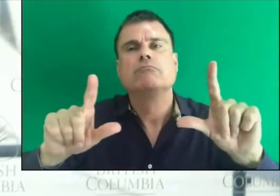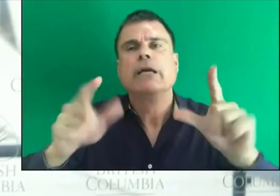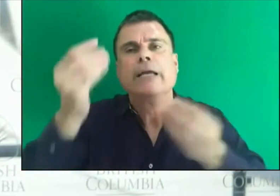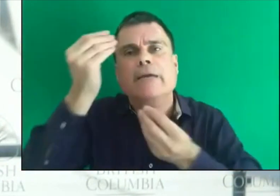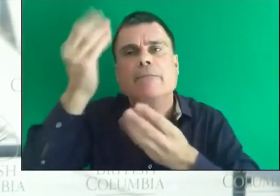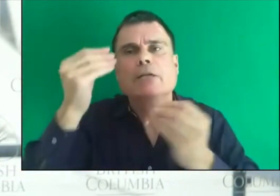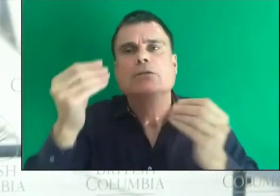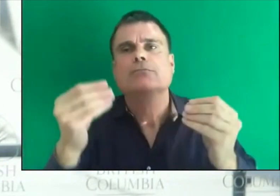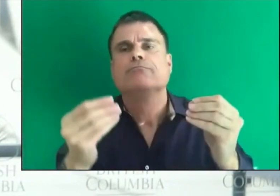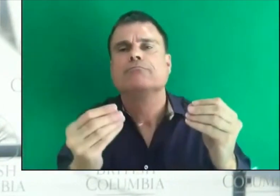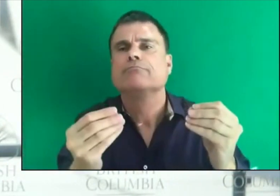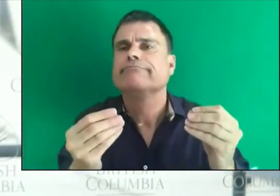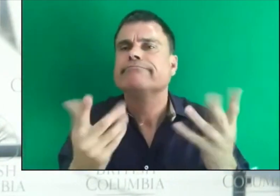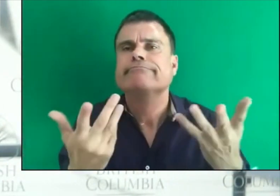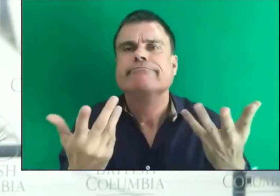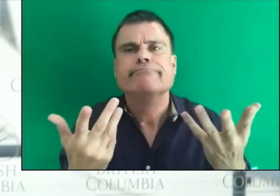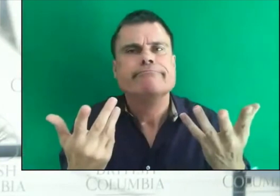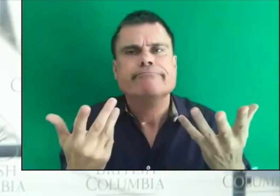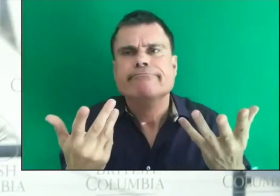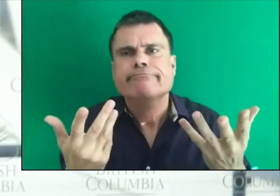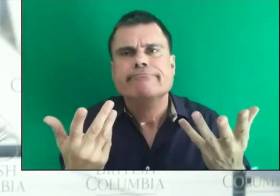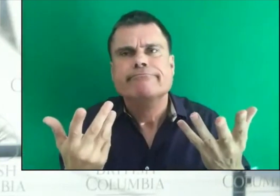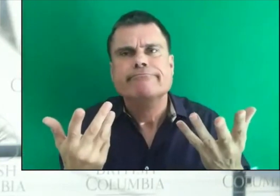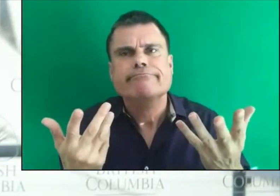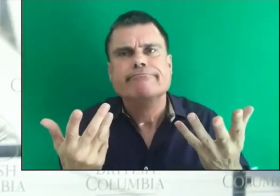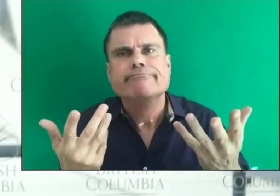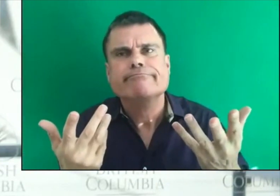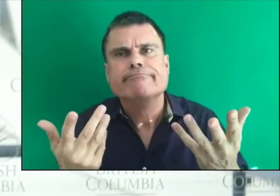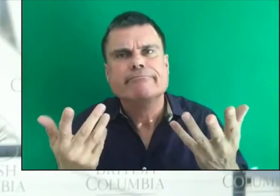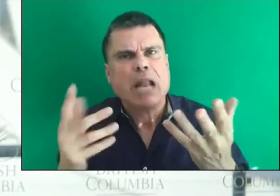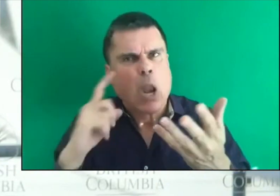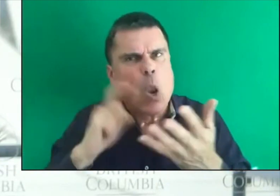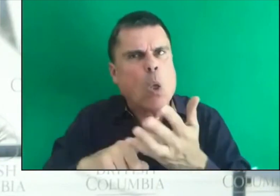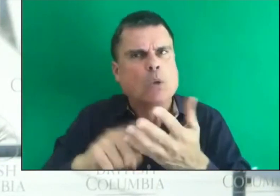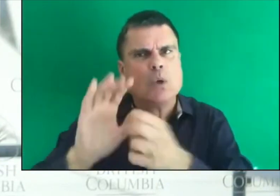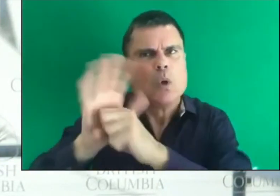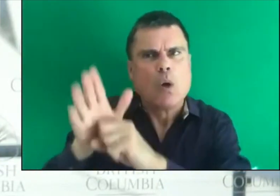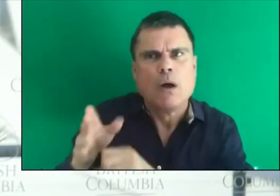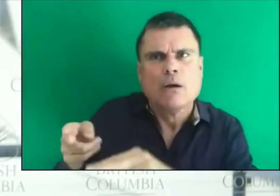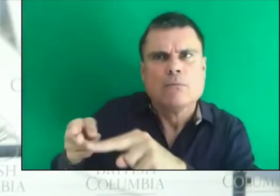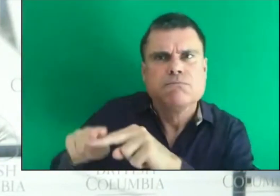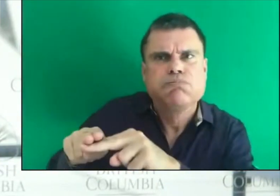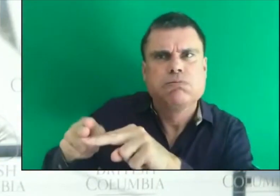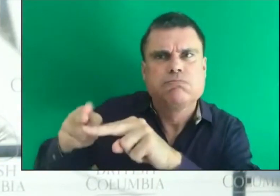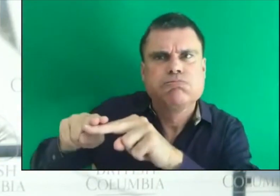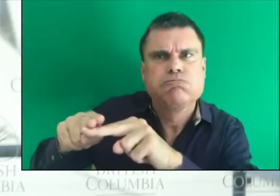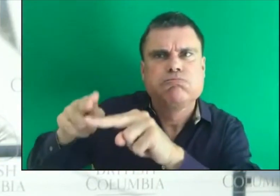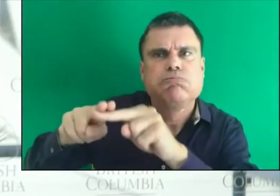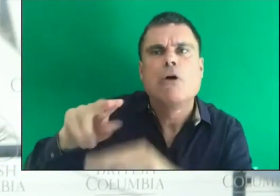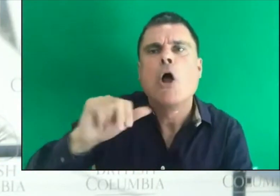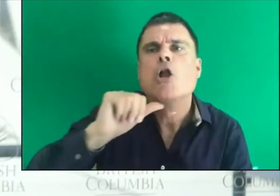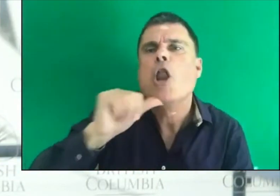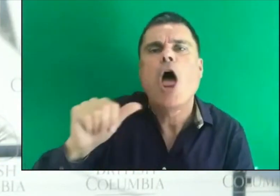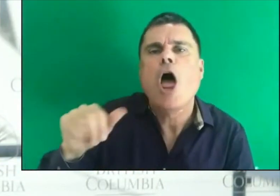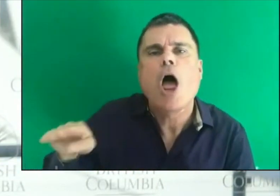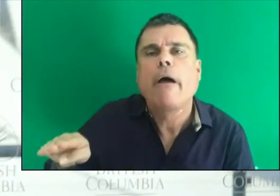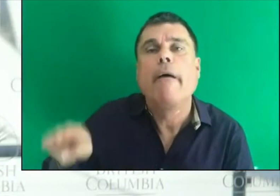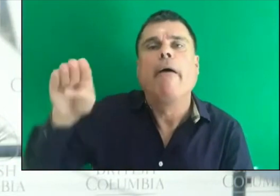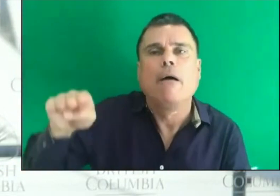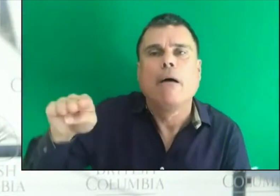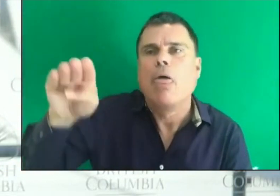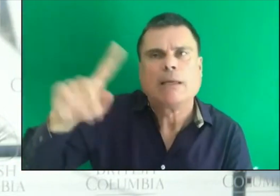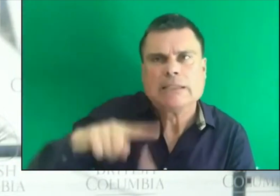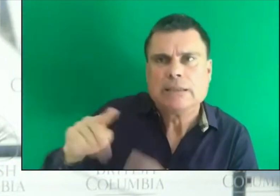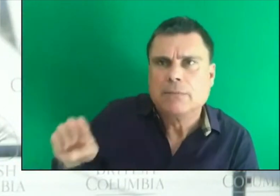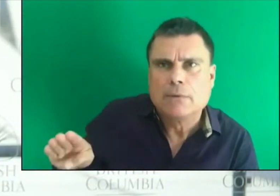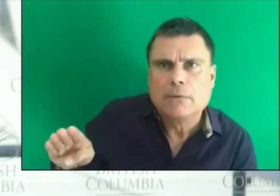Dr. Henry. And the first question is from Craig Takuchi, Georgia Strait. Thanks for taking my question. Dr.